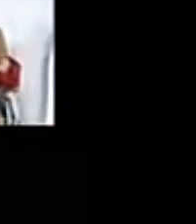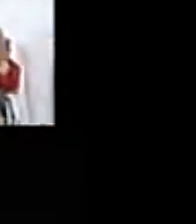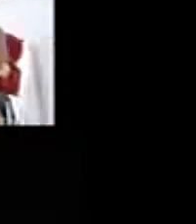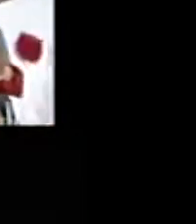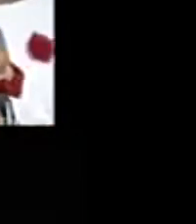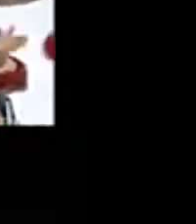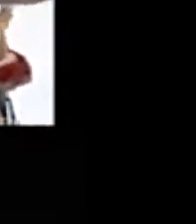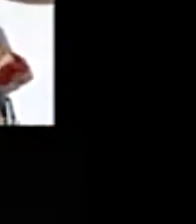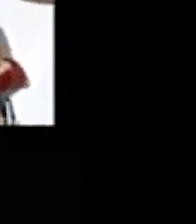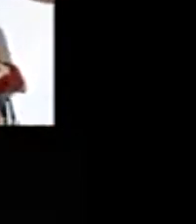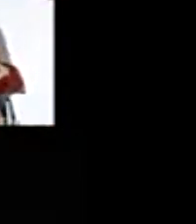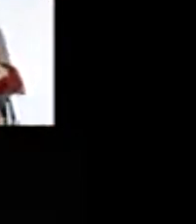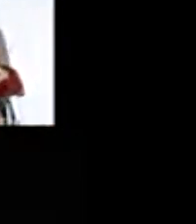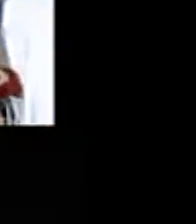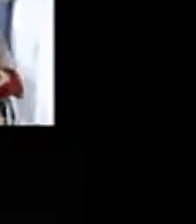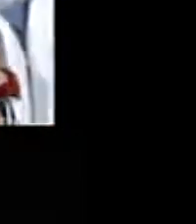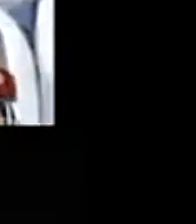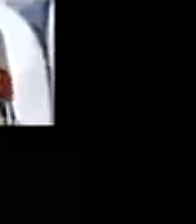presence of God.